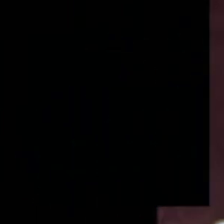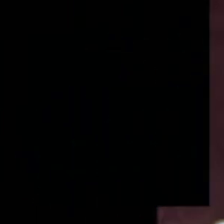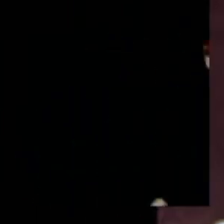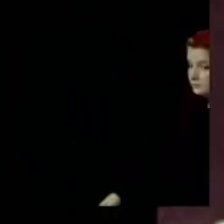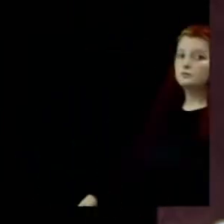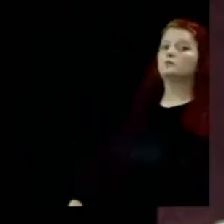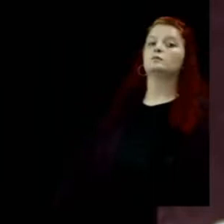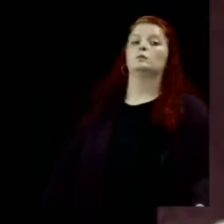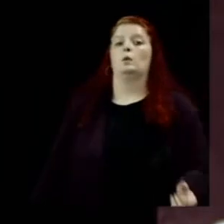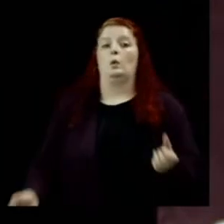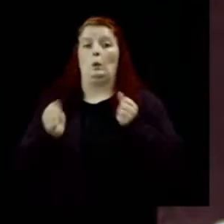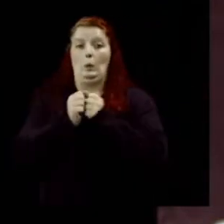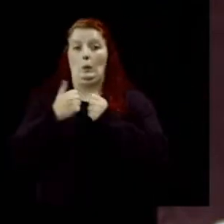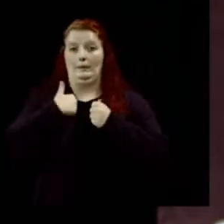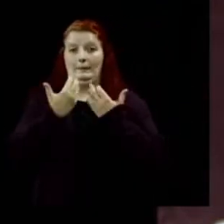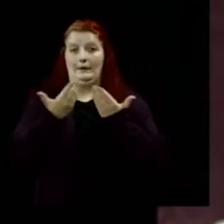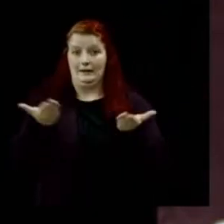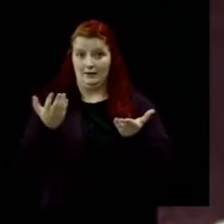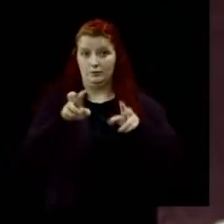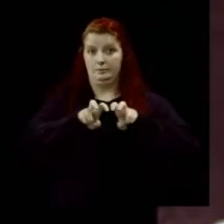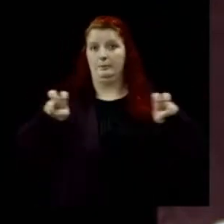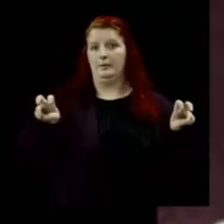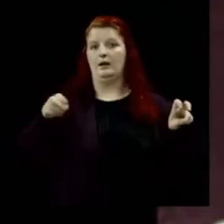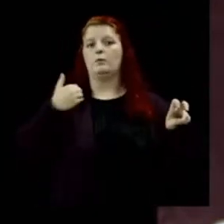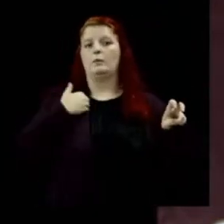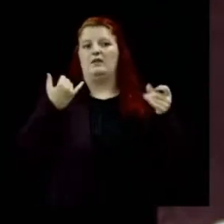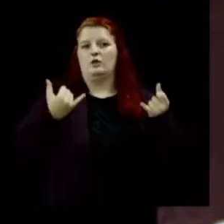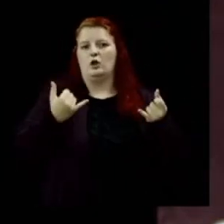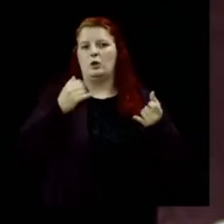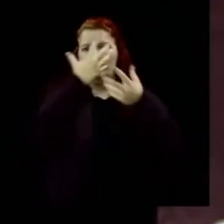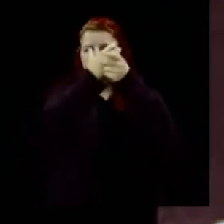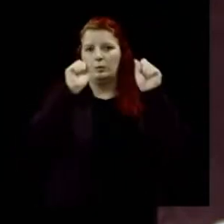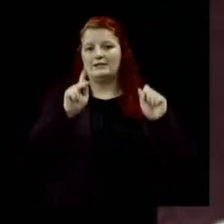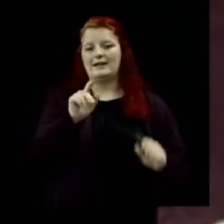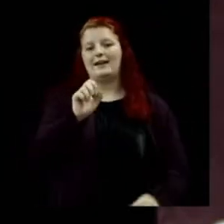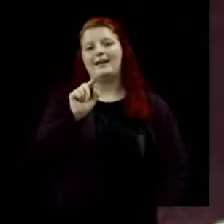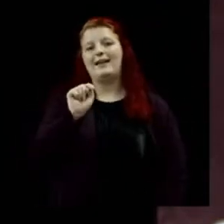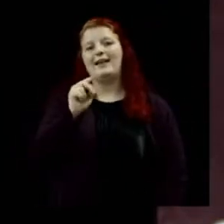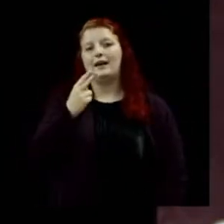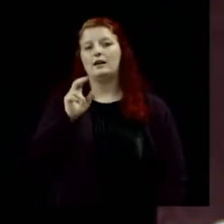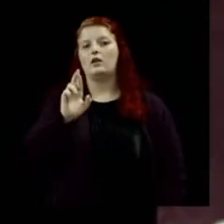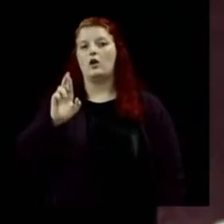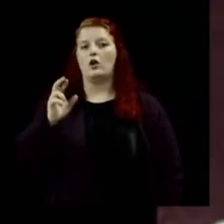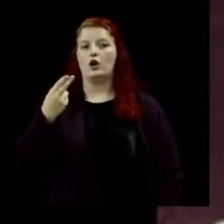the platform Interim President Kenneth R. Hewitt,